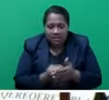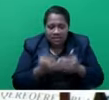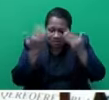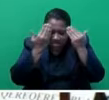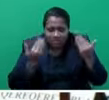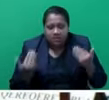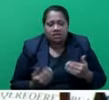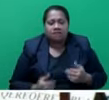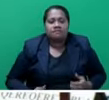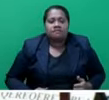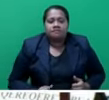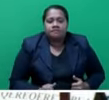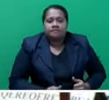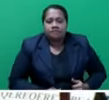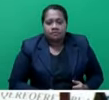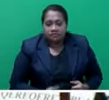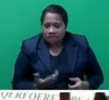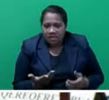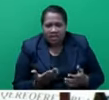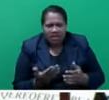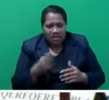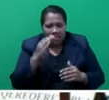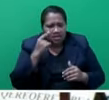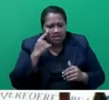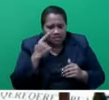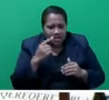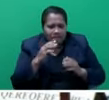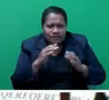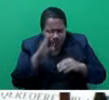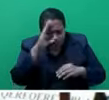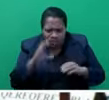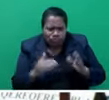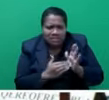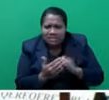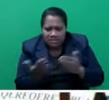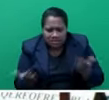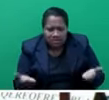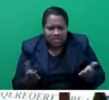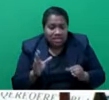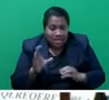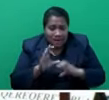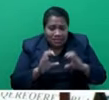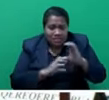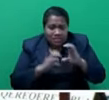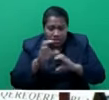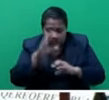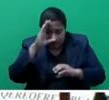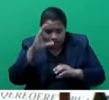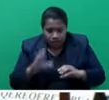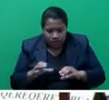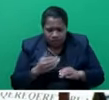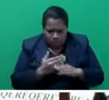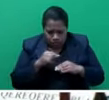of the size of the country, the capacity of the economy to generate the revenue. And so